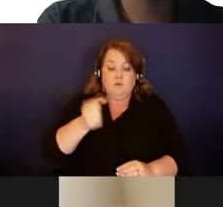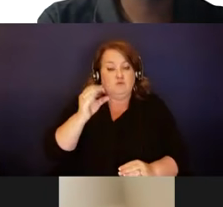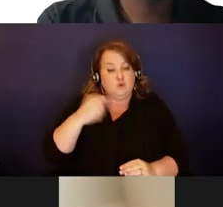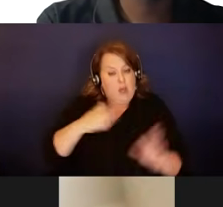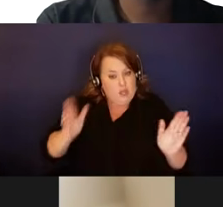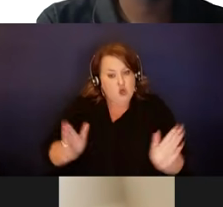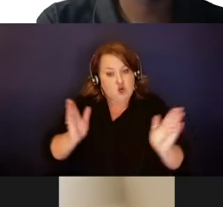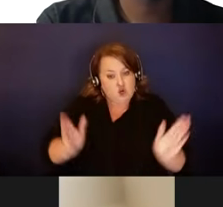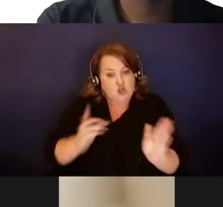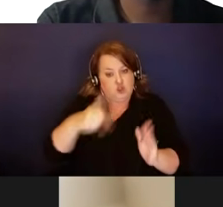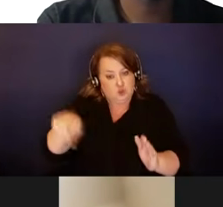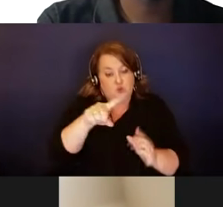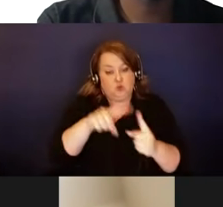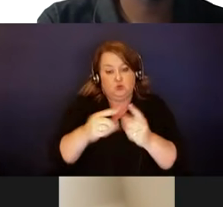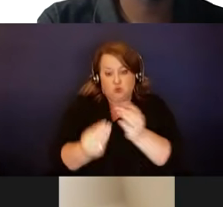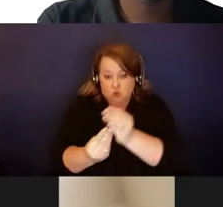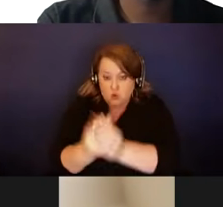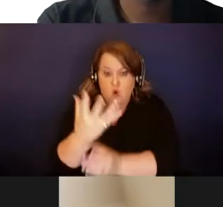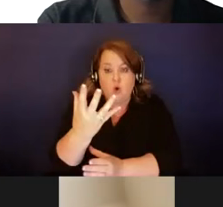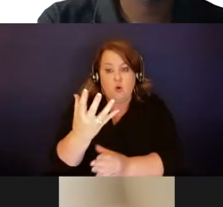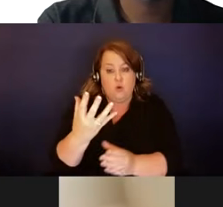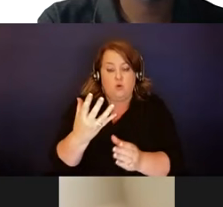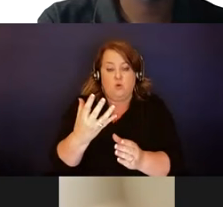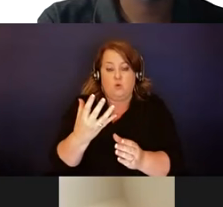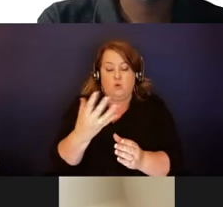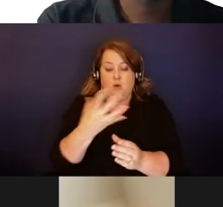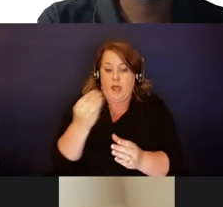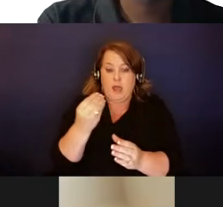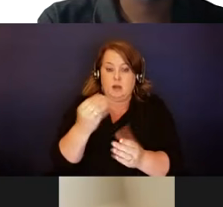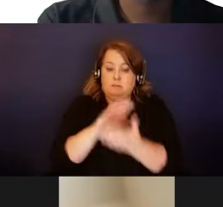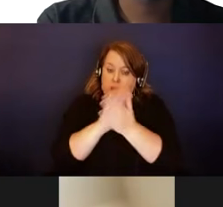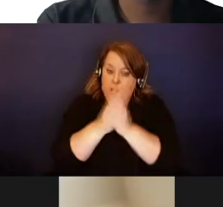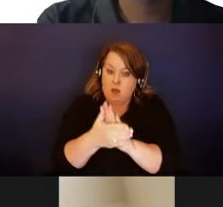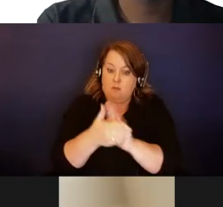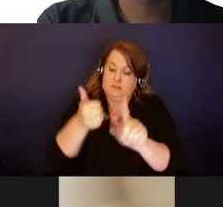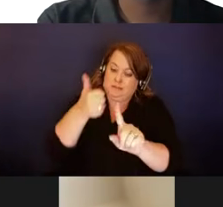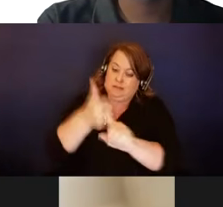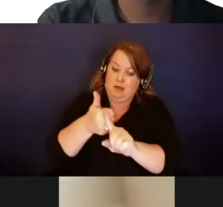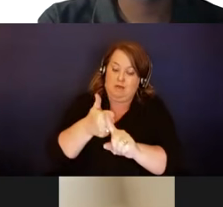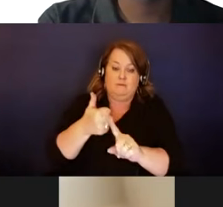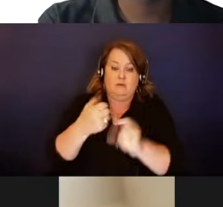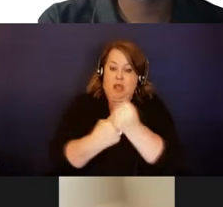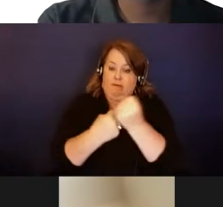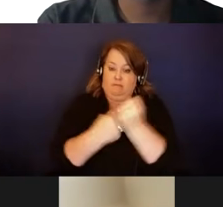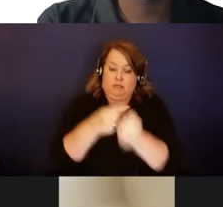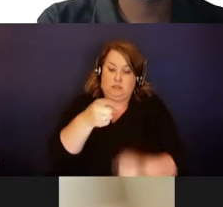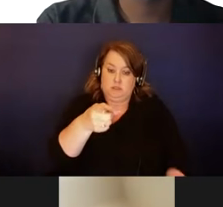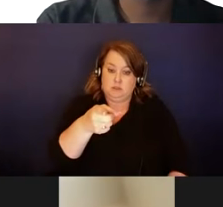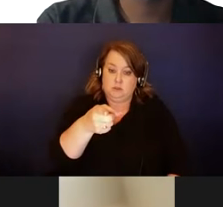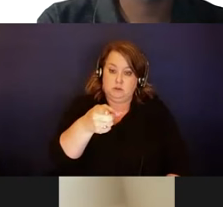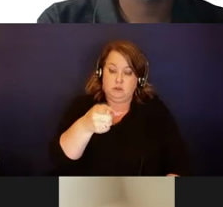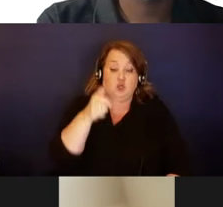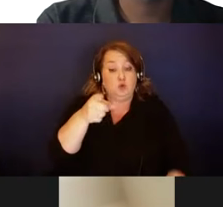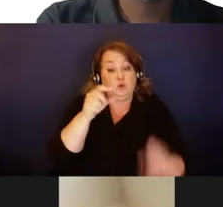people to grow in that and become a self-advocate. And you can